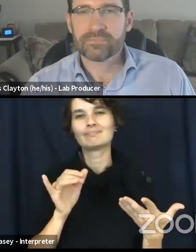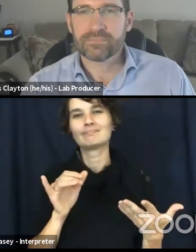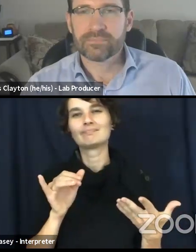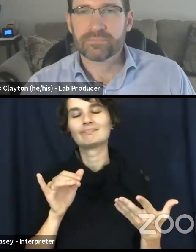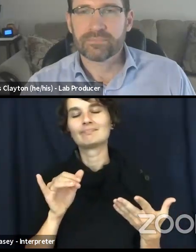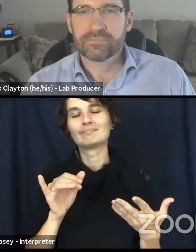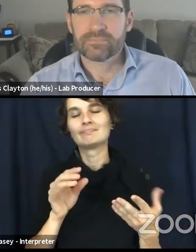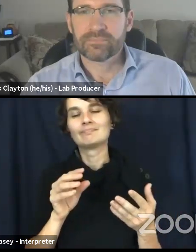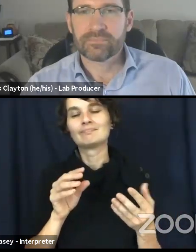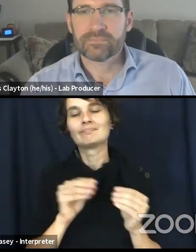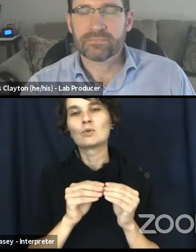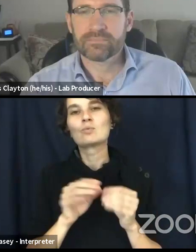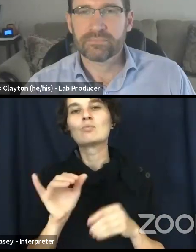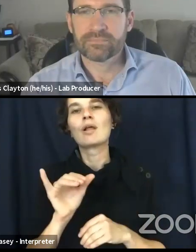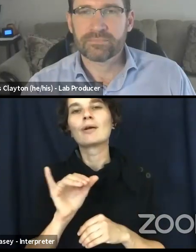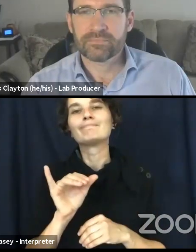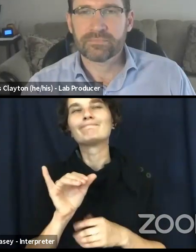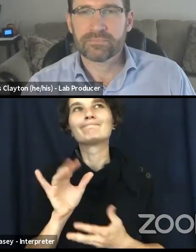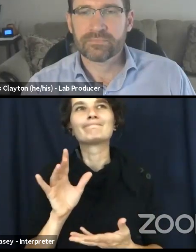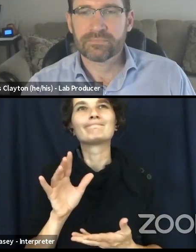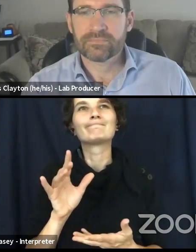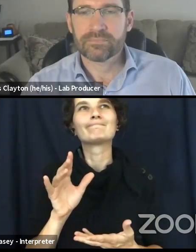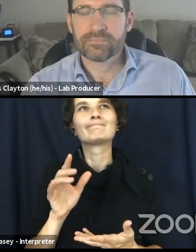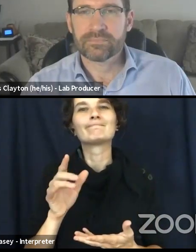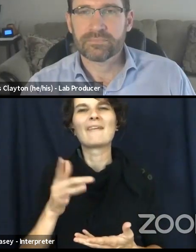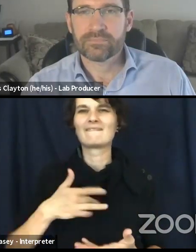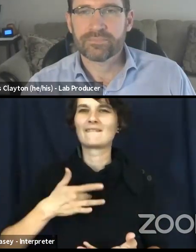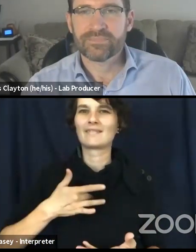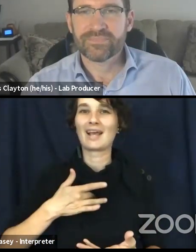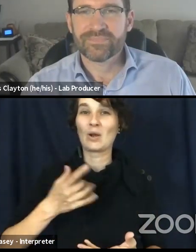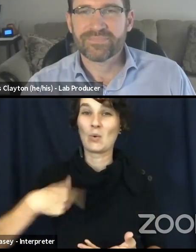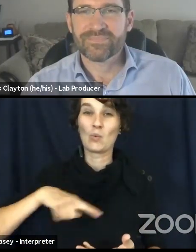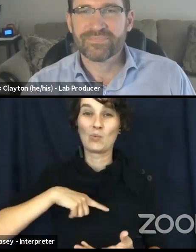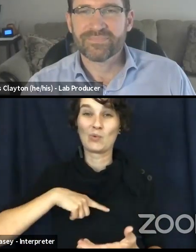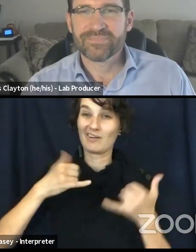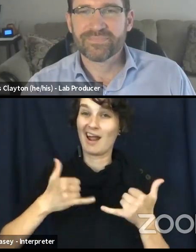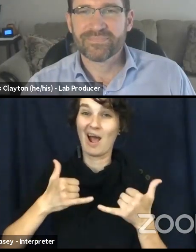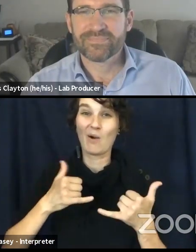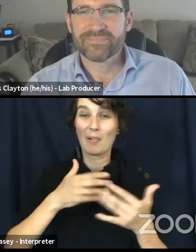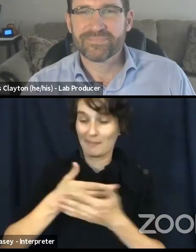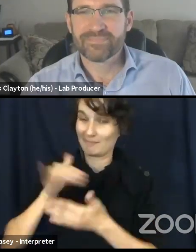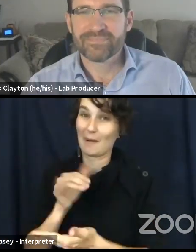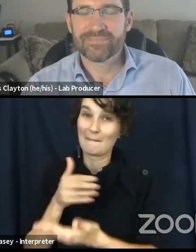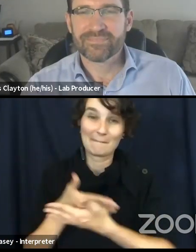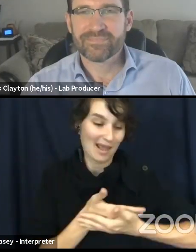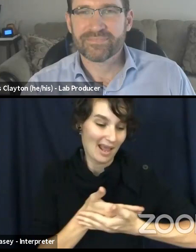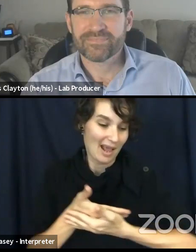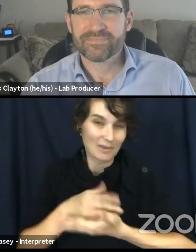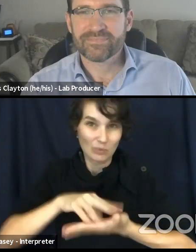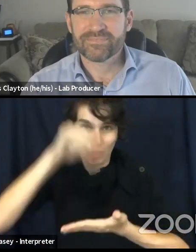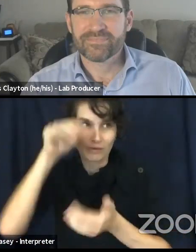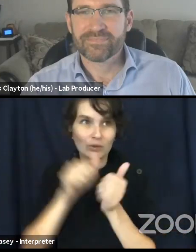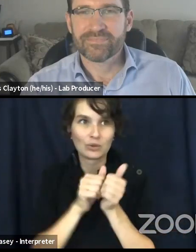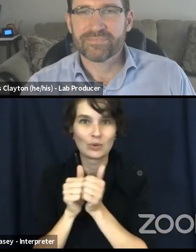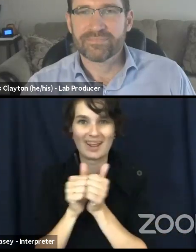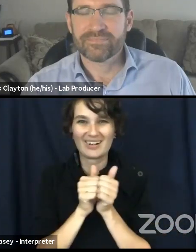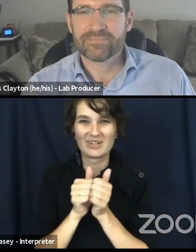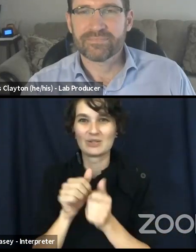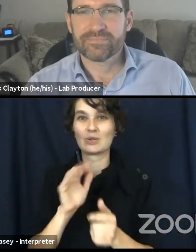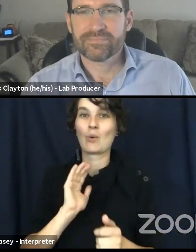And I like that, because we're all kind of babies learning together, that our perspectives in a way can't be like so